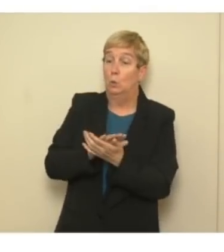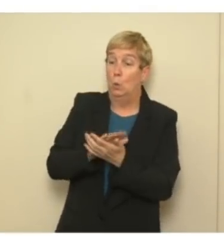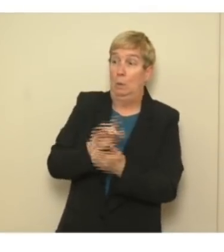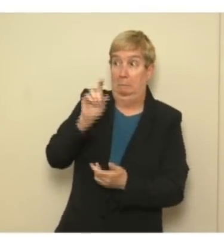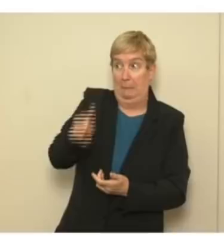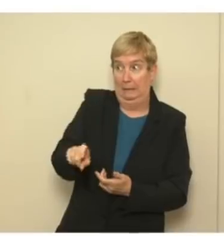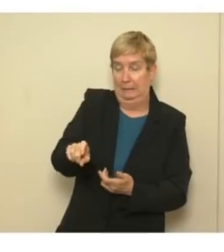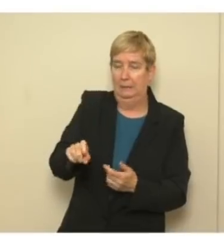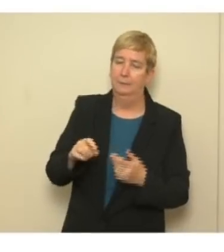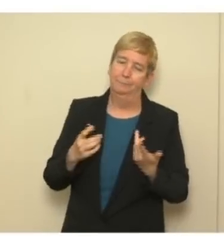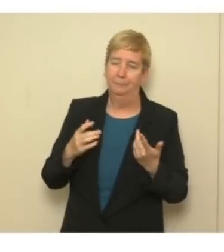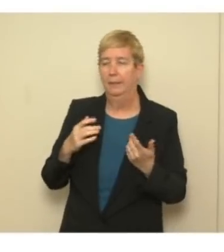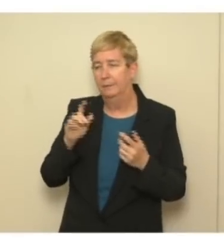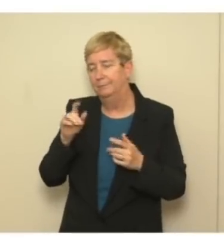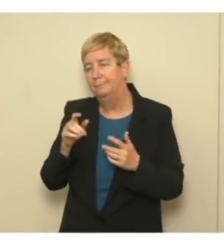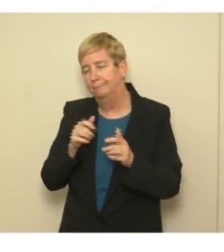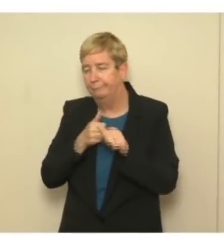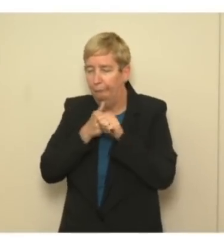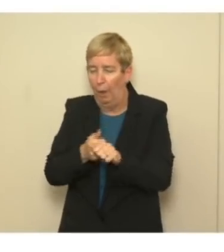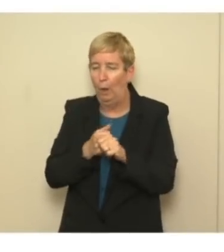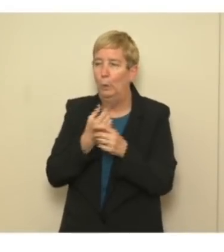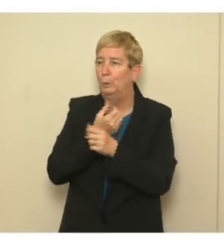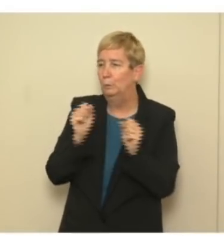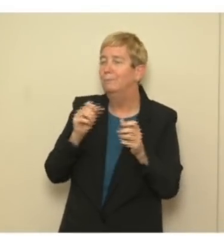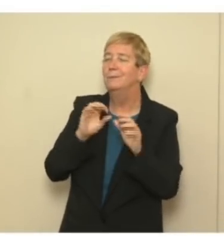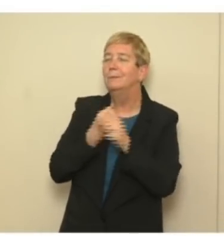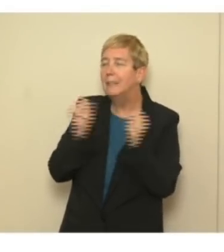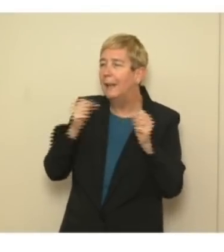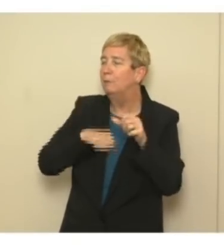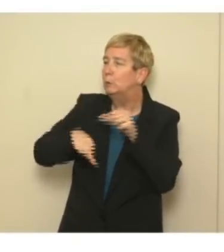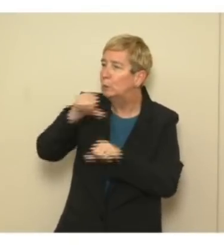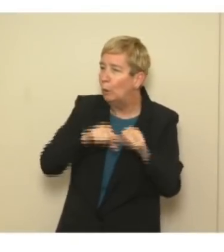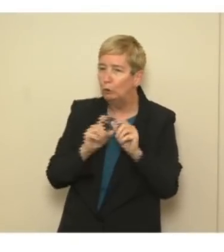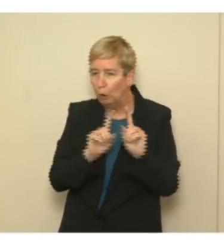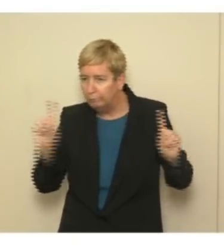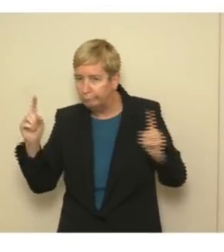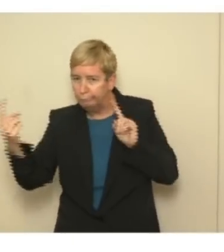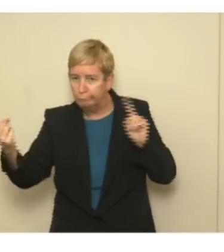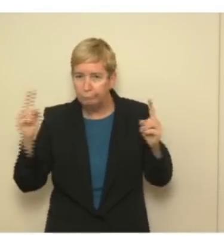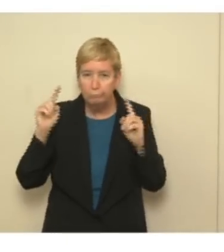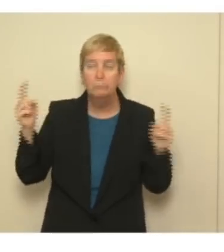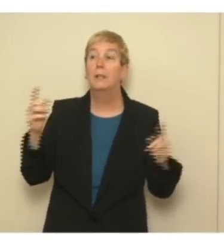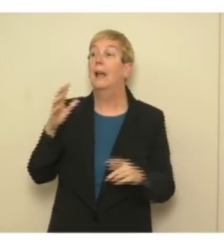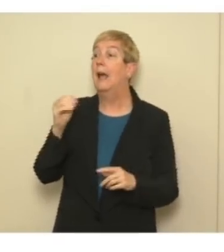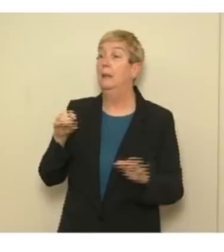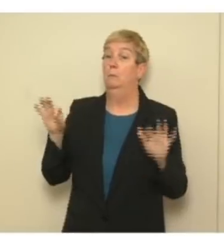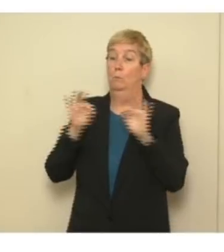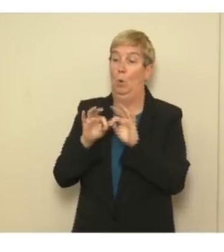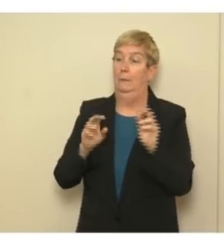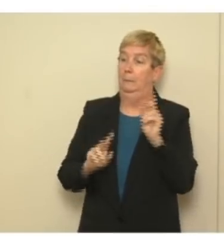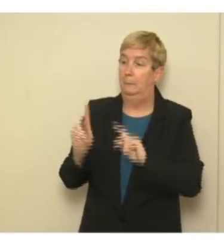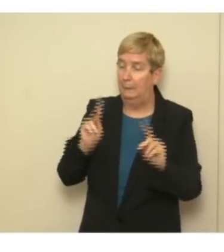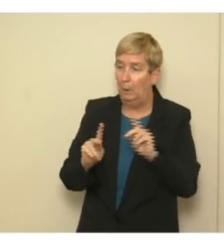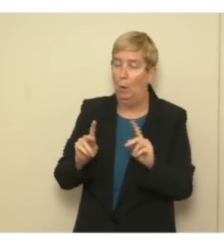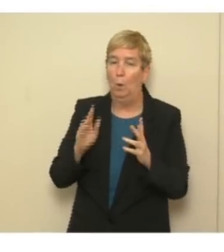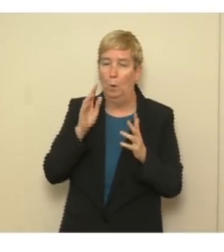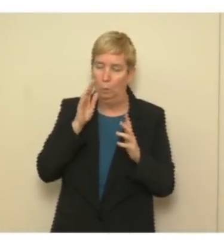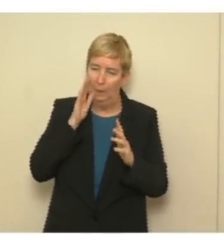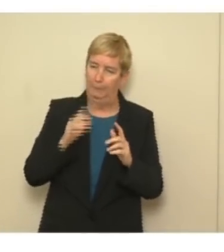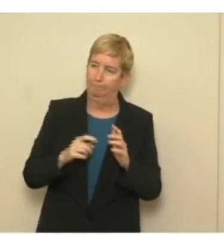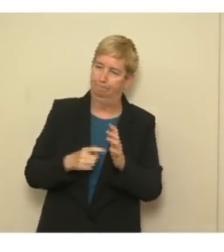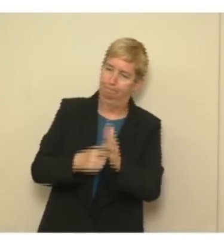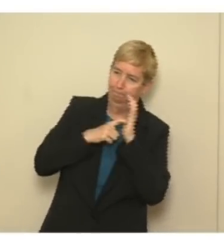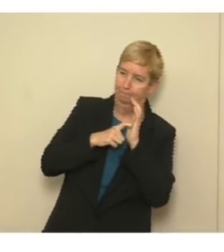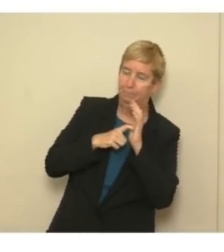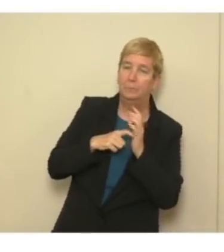obviously practice social distancing at all times. We also have to make sure that we're doing all we can to mandate that